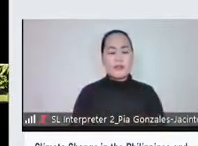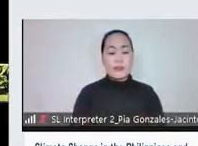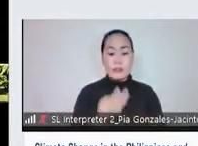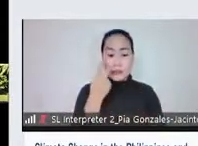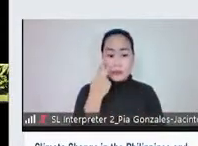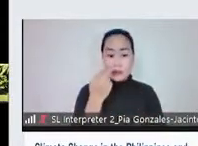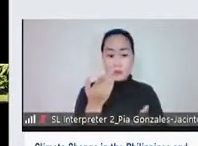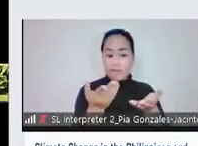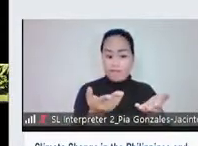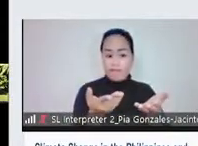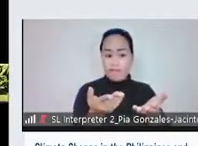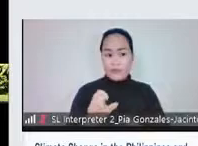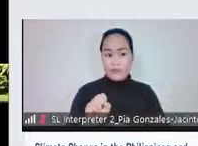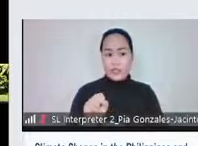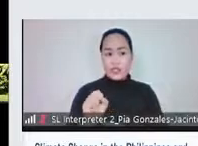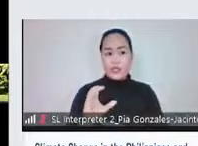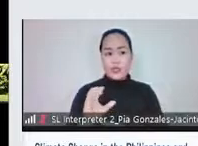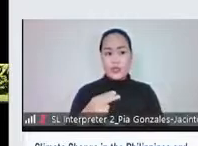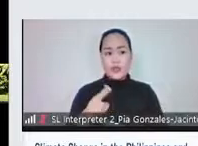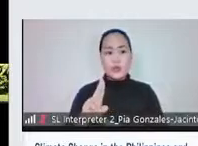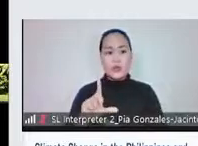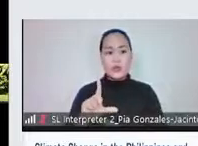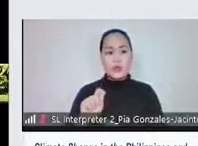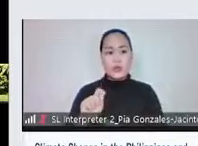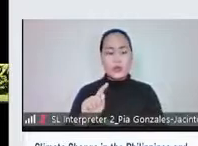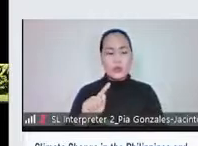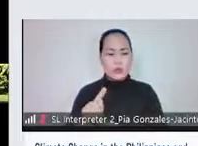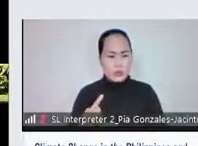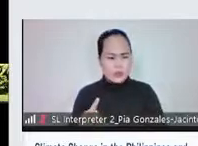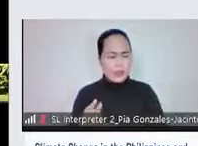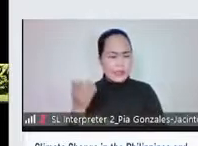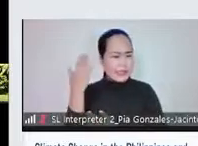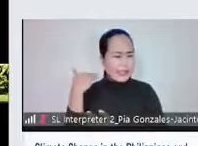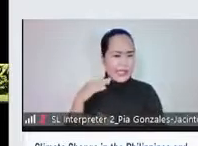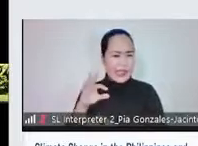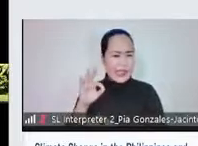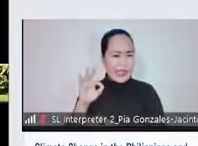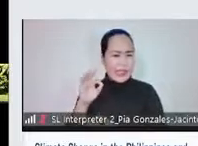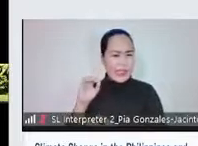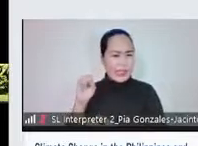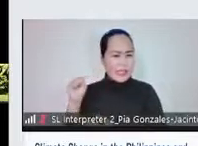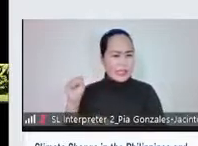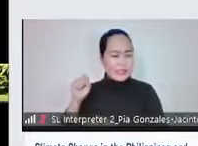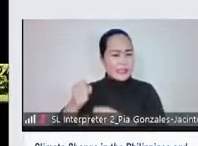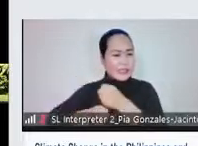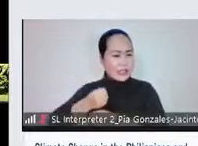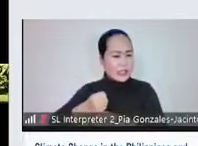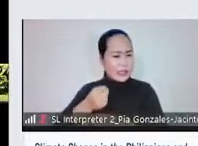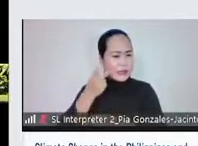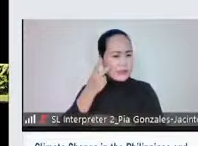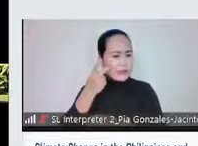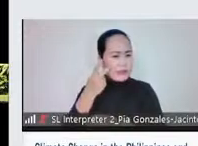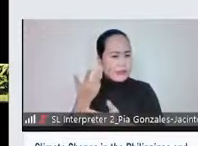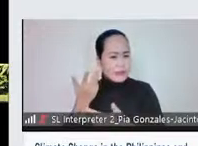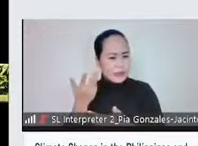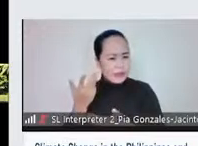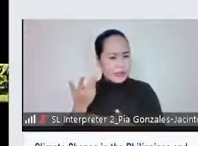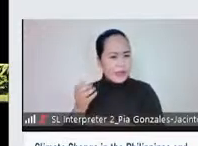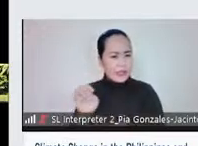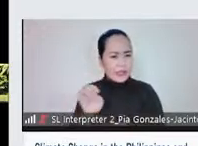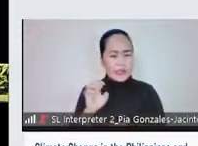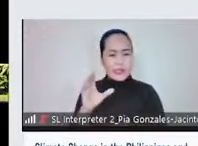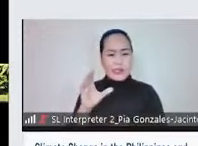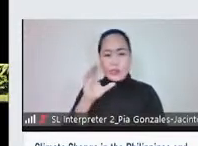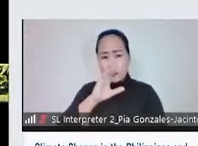Schultz did back in the 90s that dates the actual terraces that one sees on the eastern side of Cebu from the top of